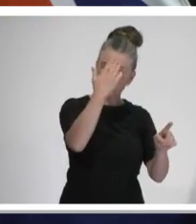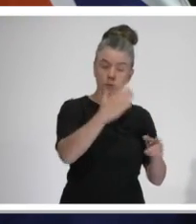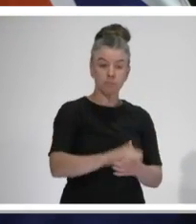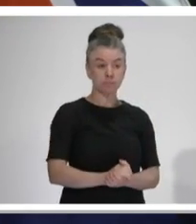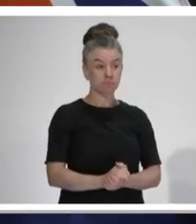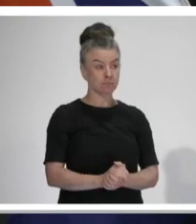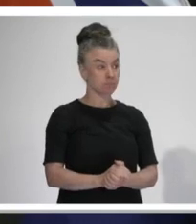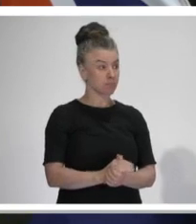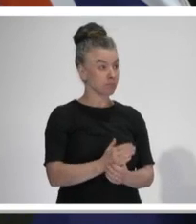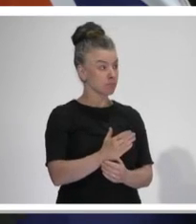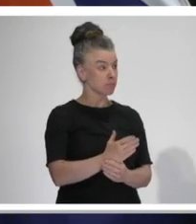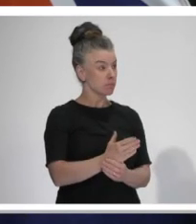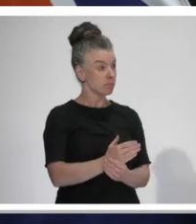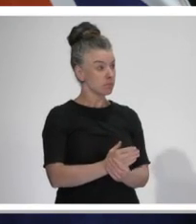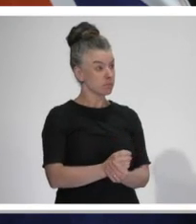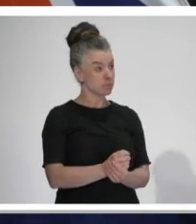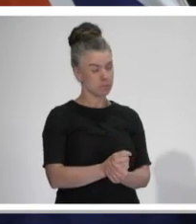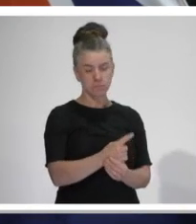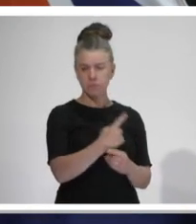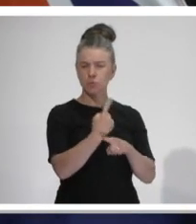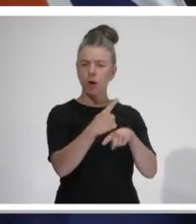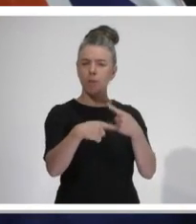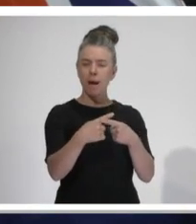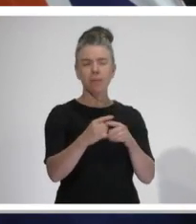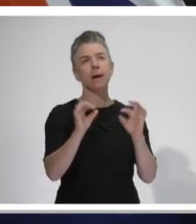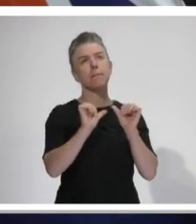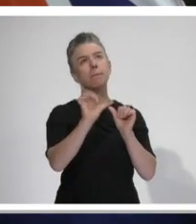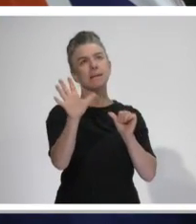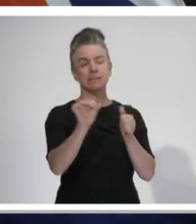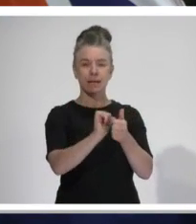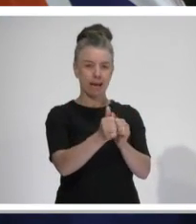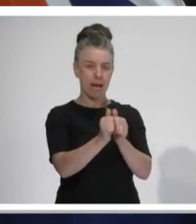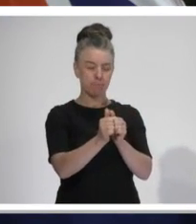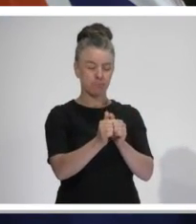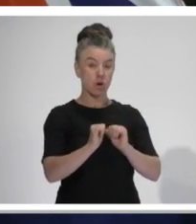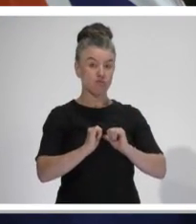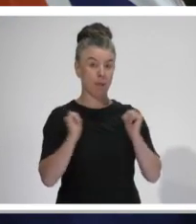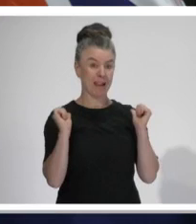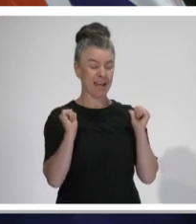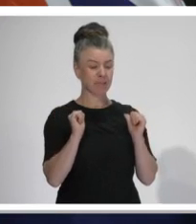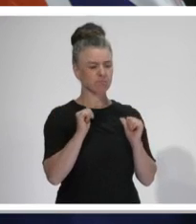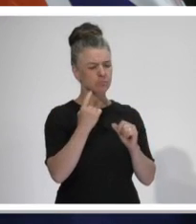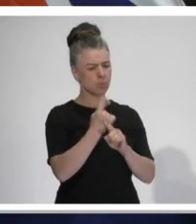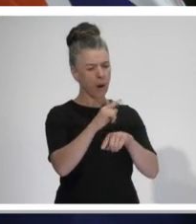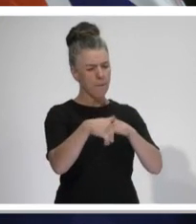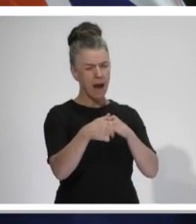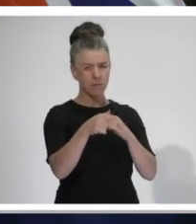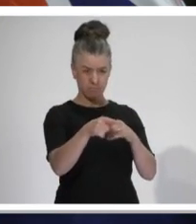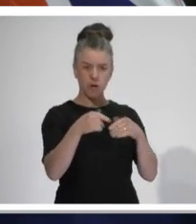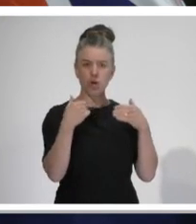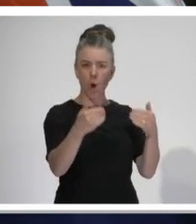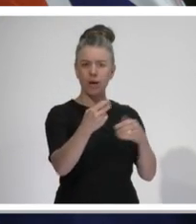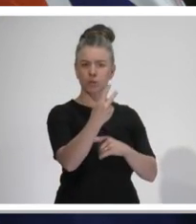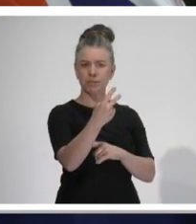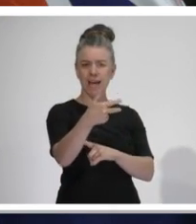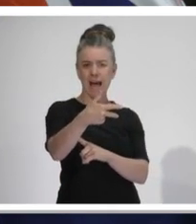just a couple of questions about the greatest game of rugby league. What do you make of the NRL's plans to resume on May 28? Have they briefed you, given